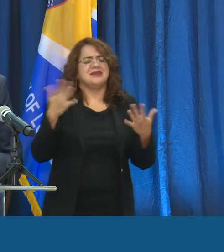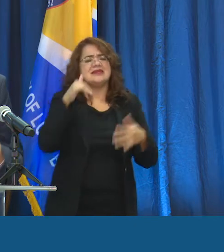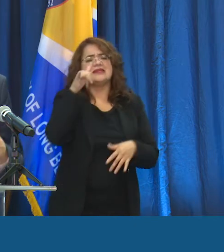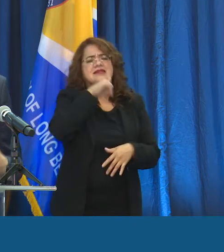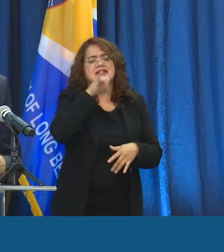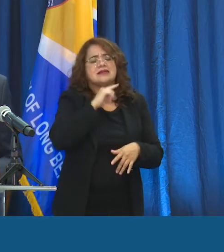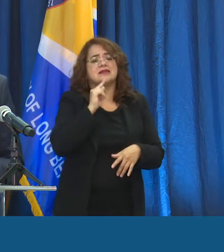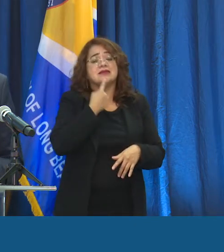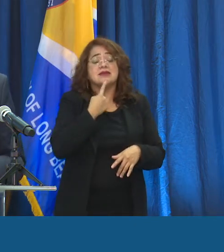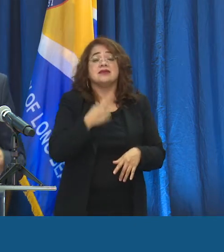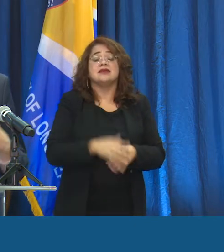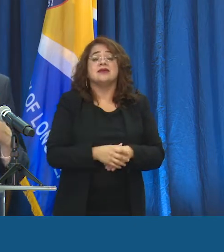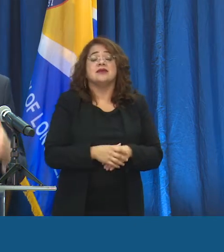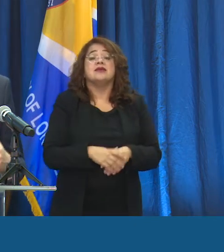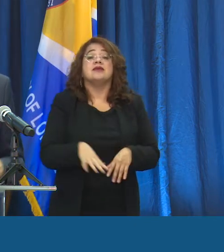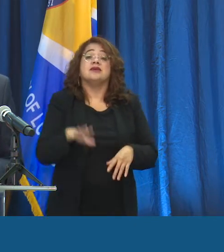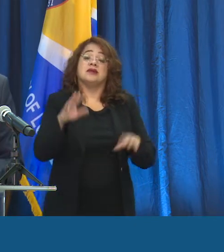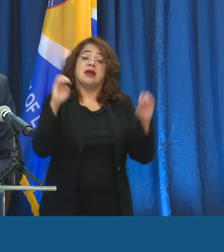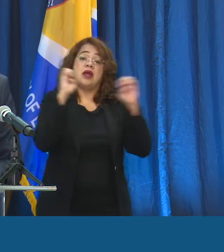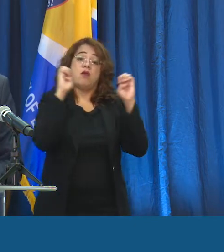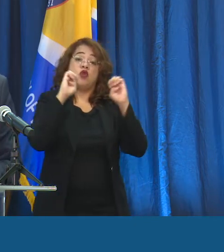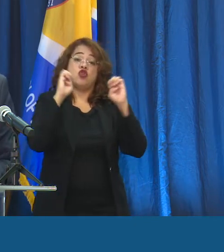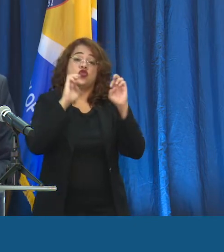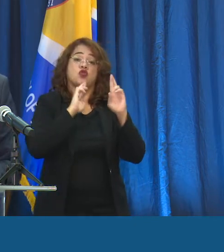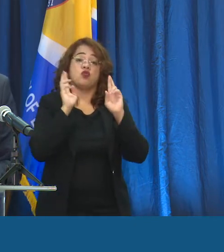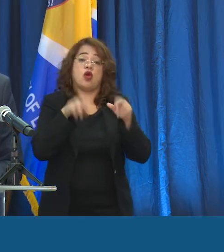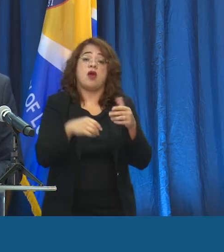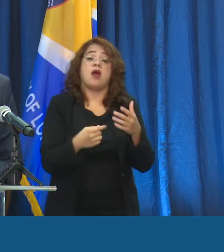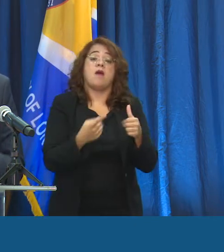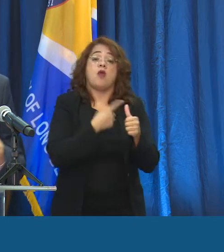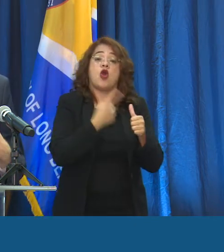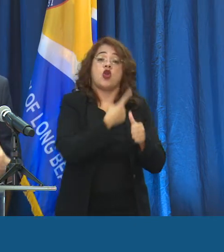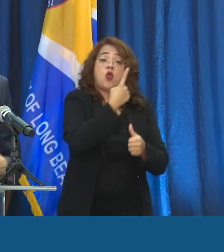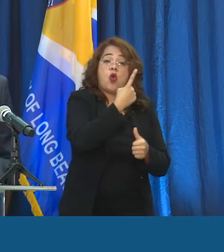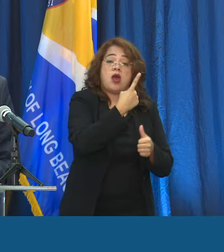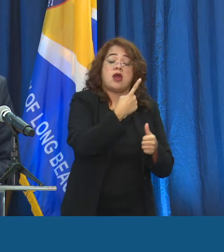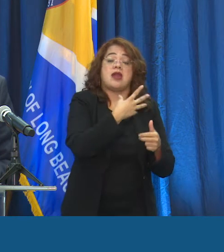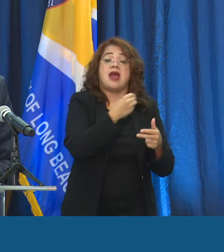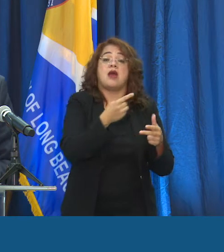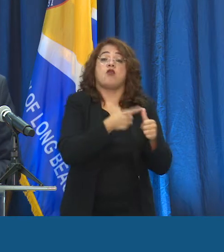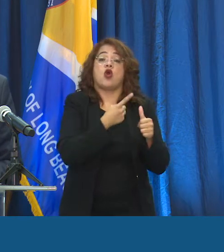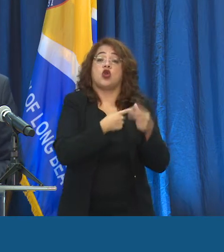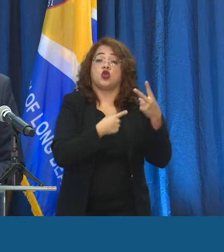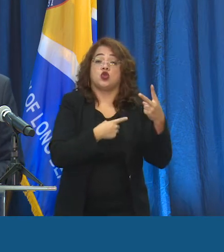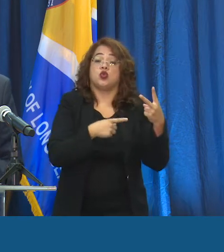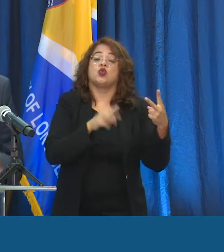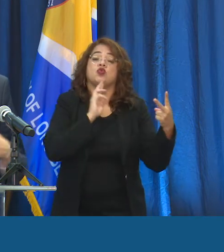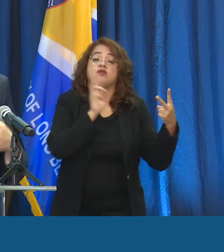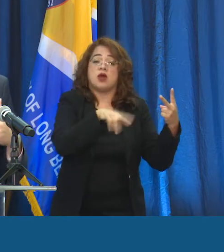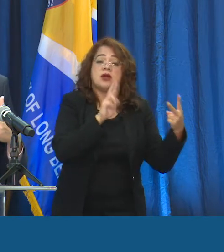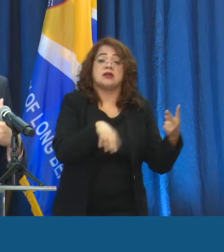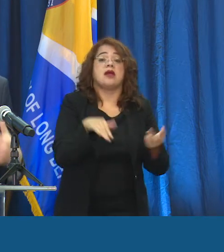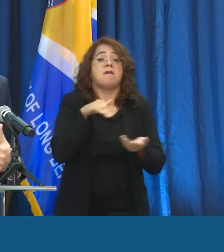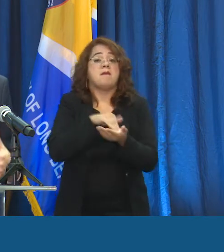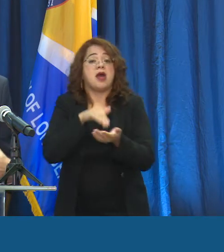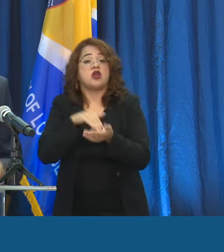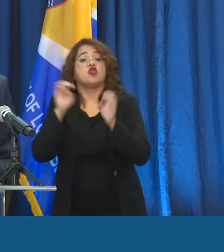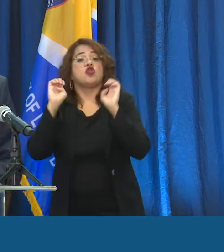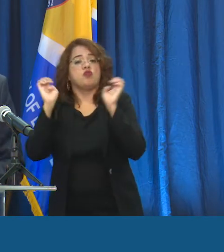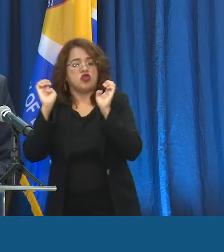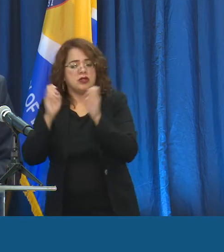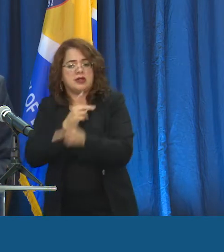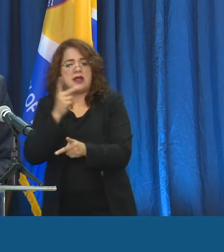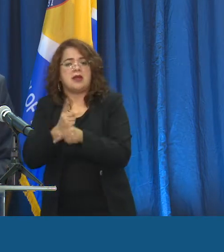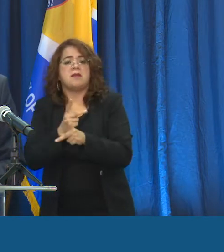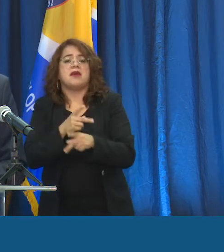maintained emergency response, including priority 1 and 2 police calls, our emergency medical and fire services. We have infrastructure